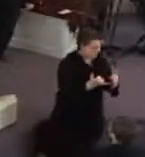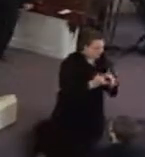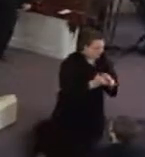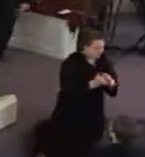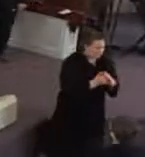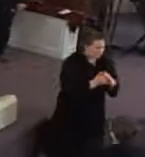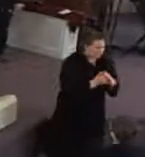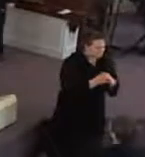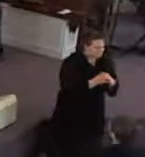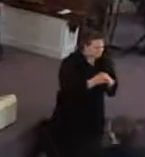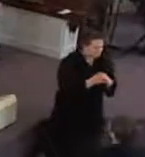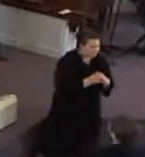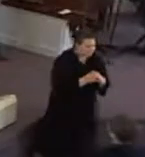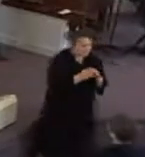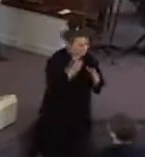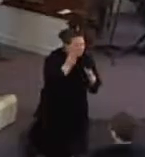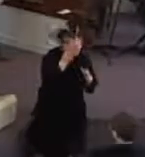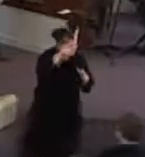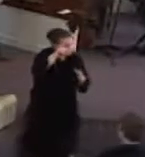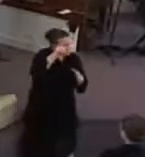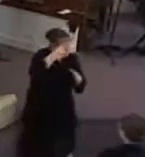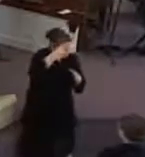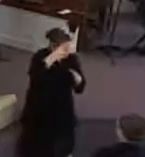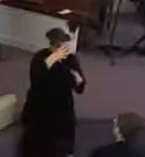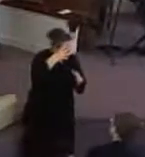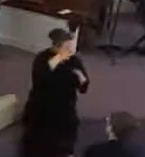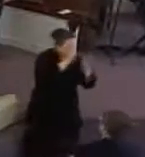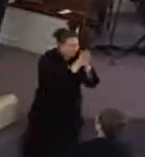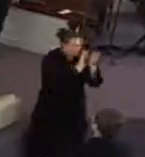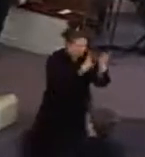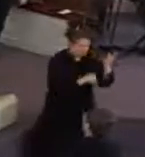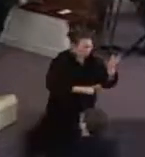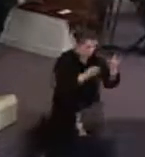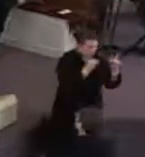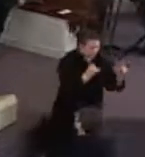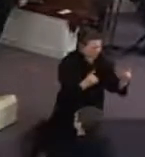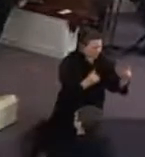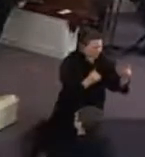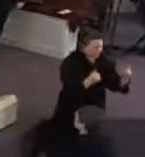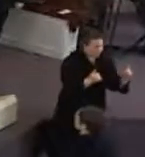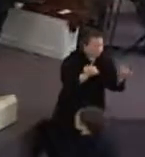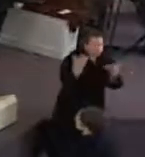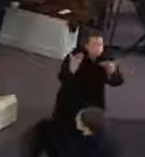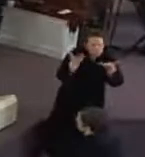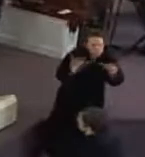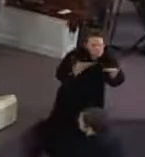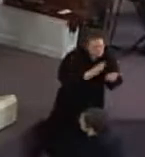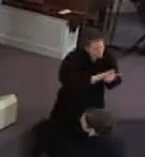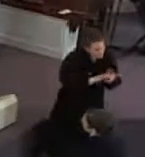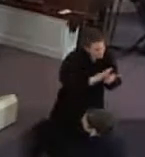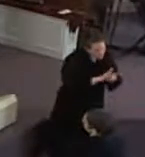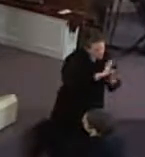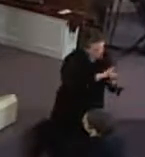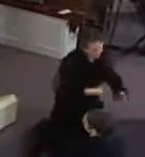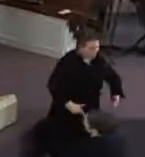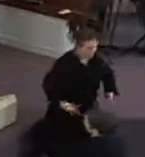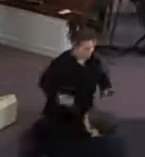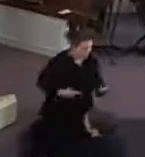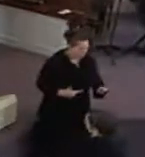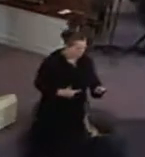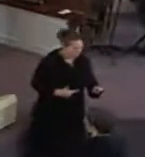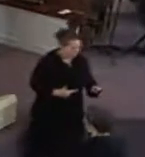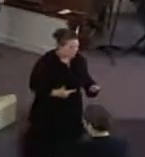this period called grace, and you'd ask the Lord today, amen, to bring forgiveness into your life. I'm